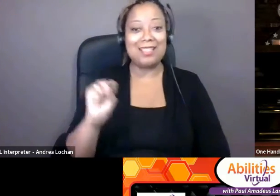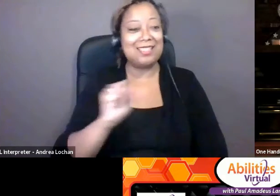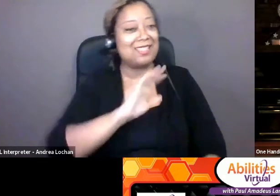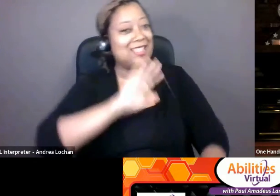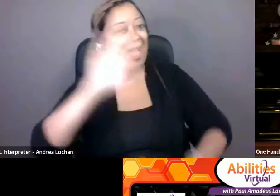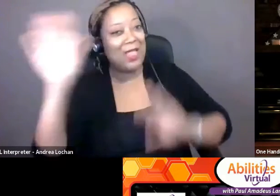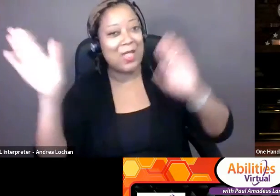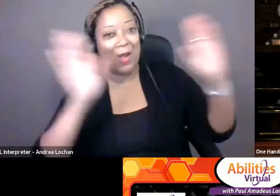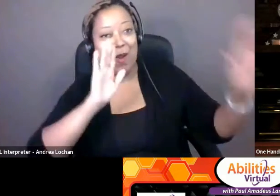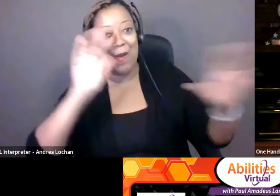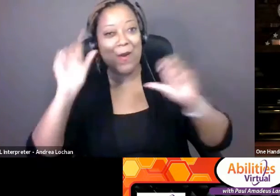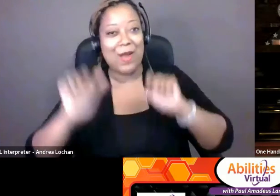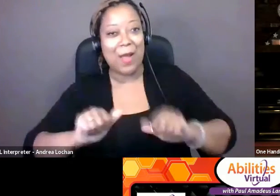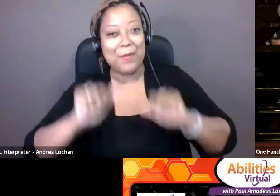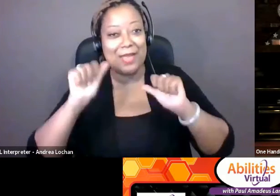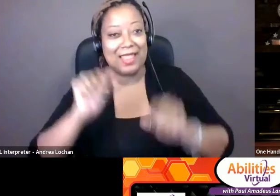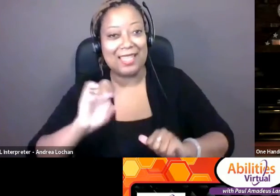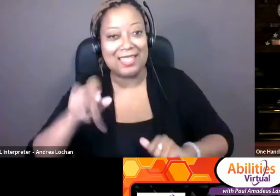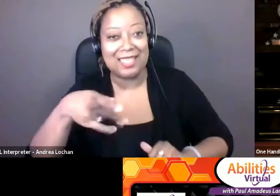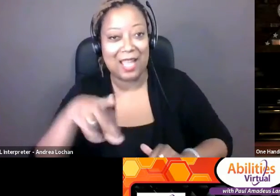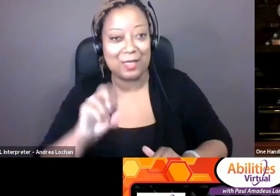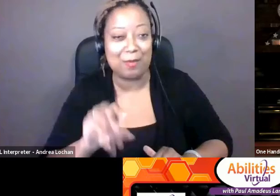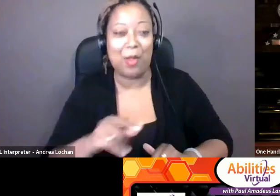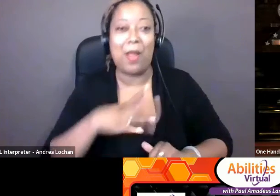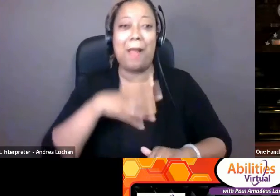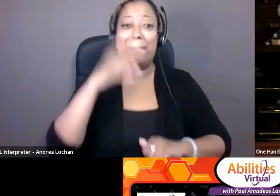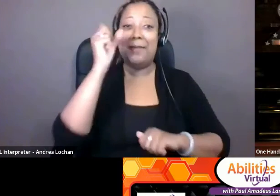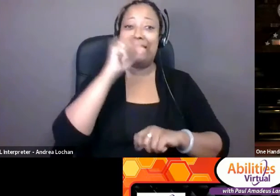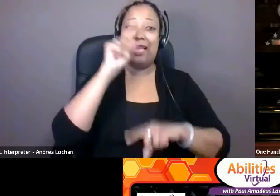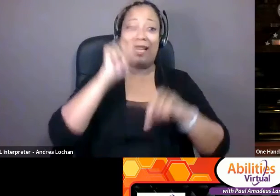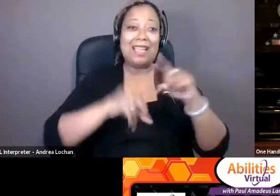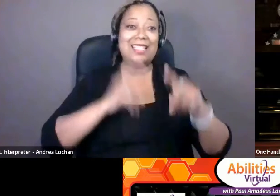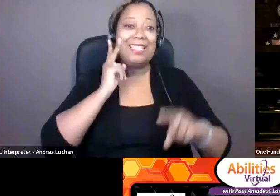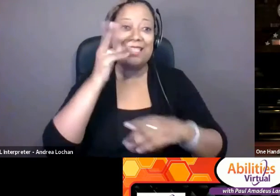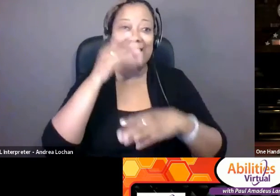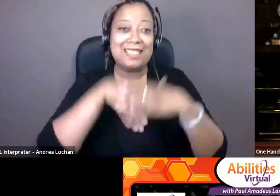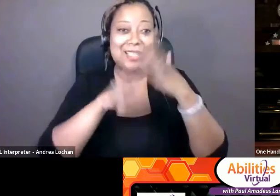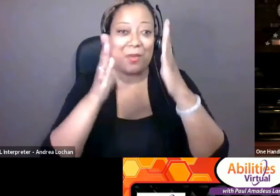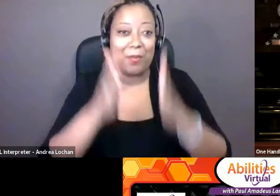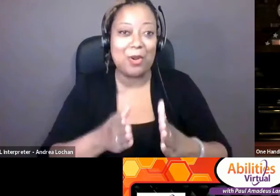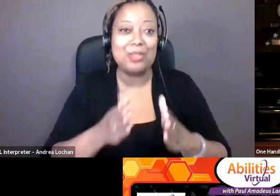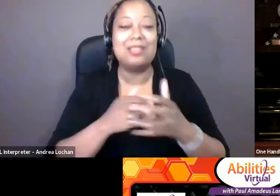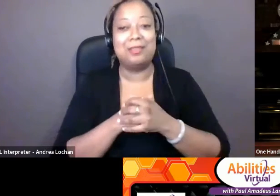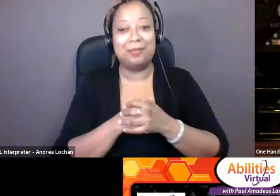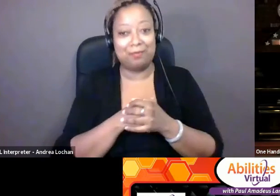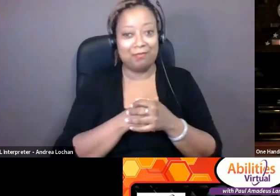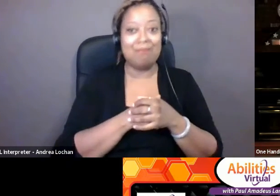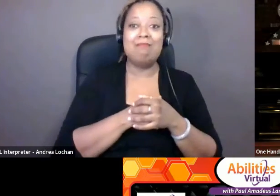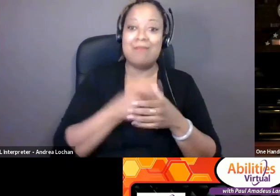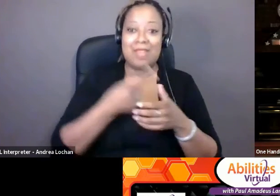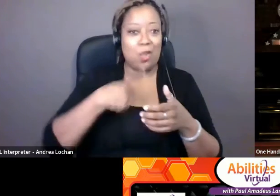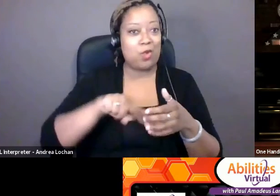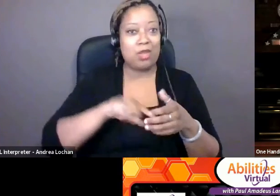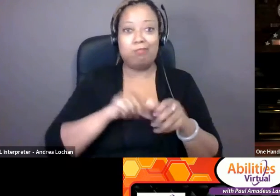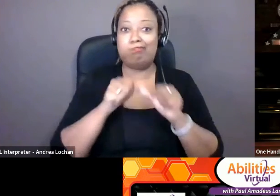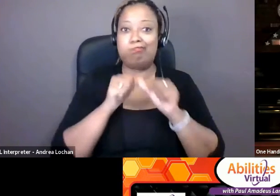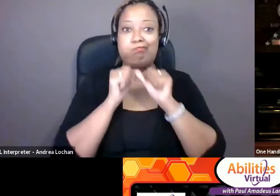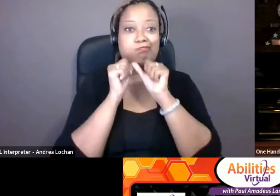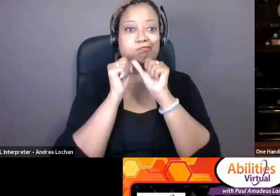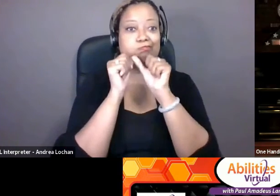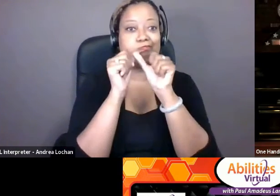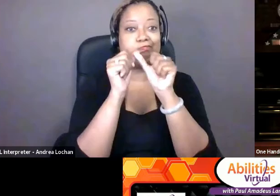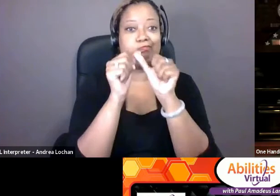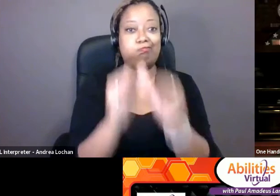Abilities Expo. I really miss not seeing everyone in person. We've been a staple at the Metro